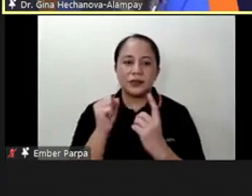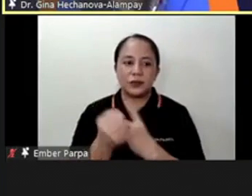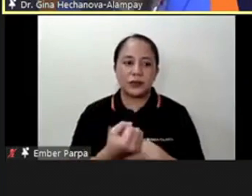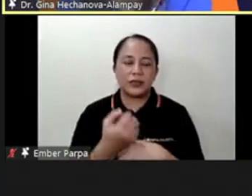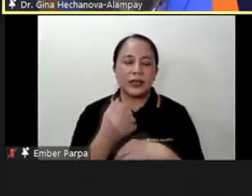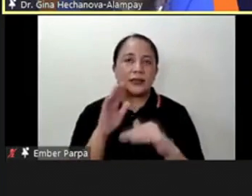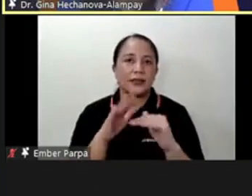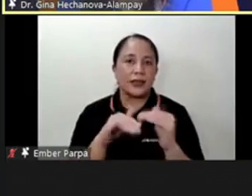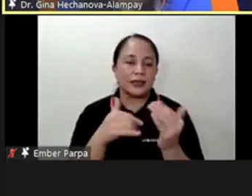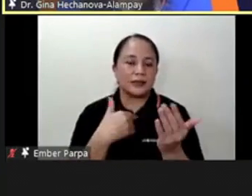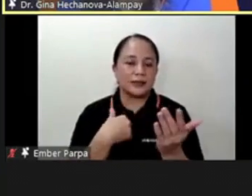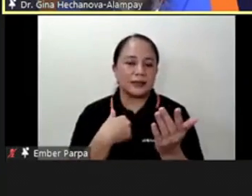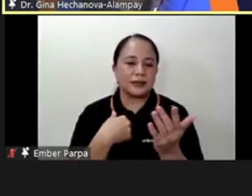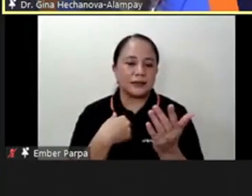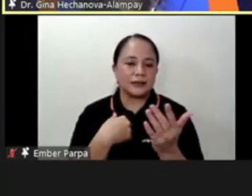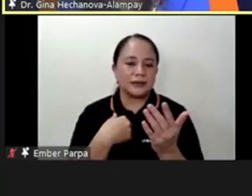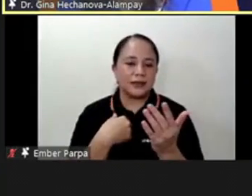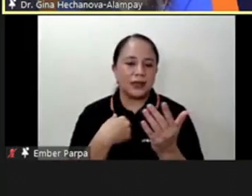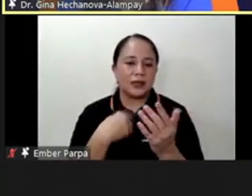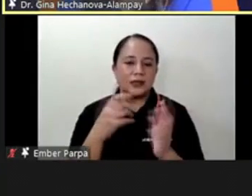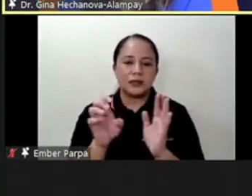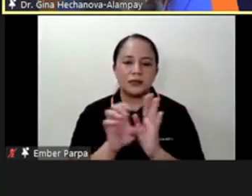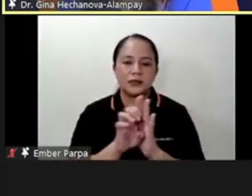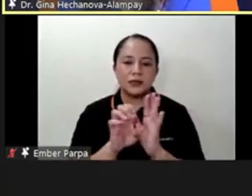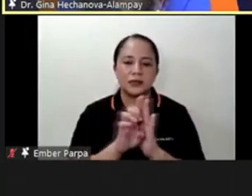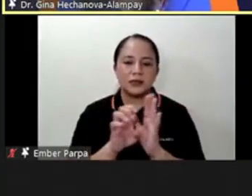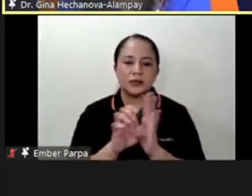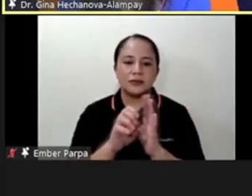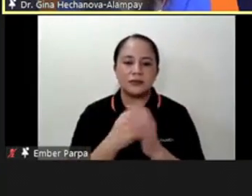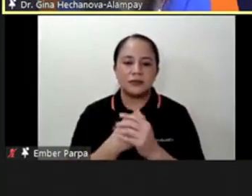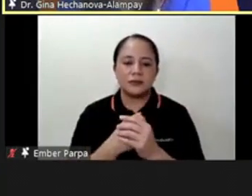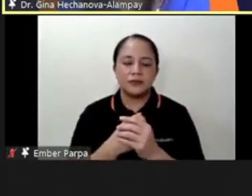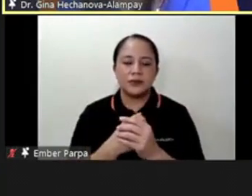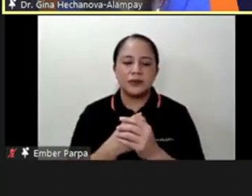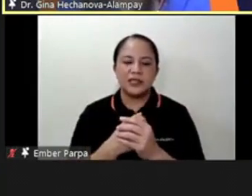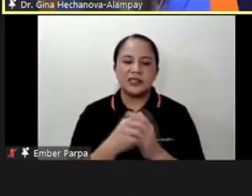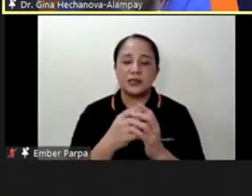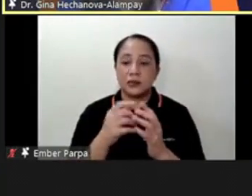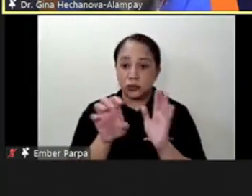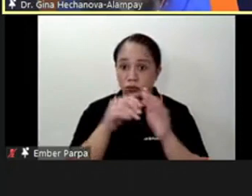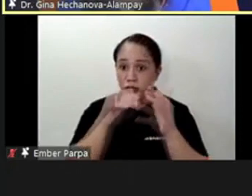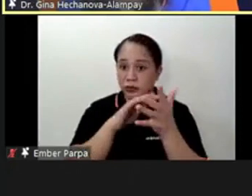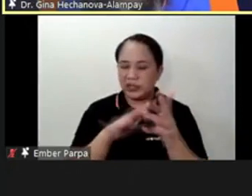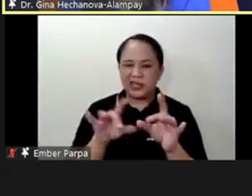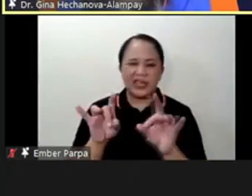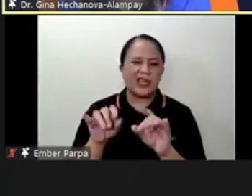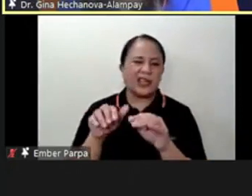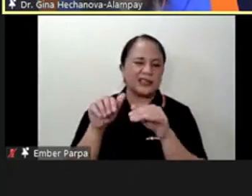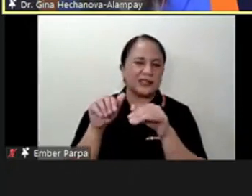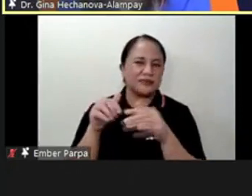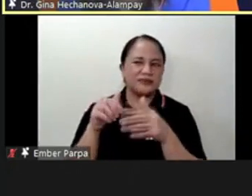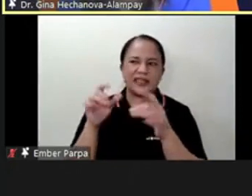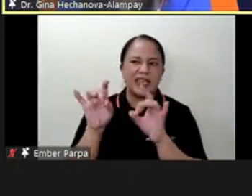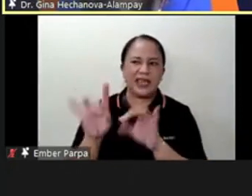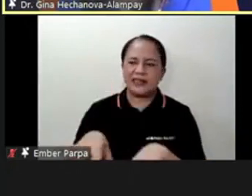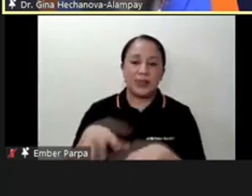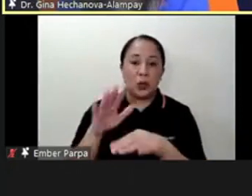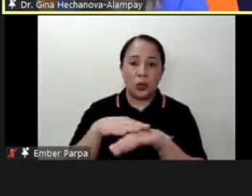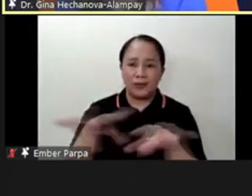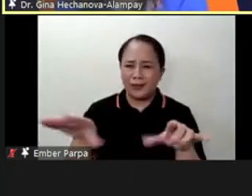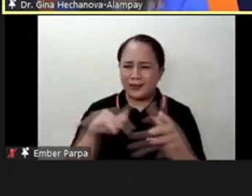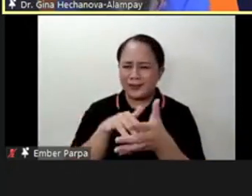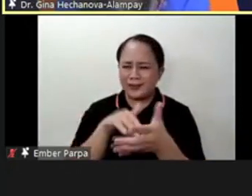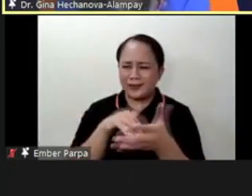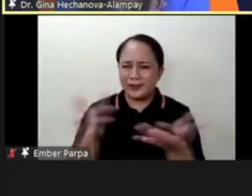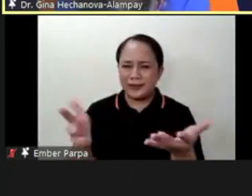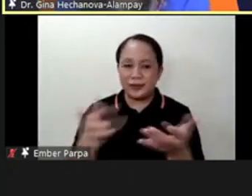rather than problematizing it. So halimbawa sa estudyante that hate online learning, right? So you